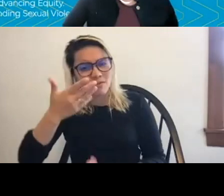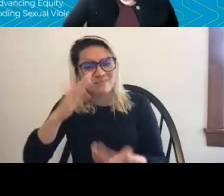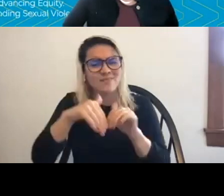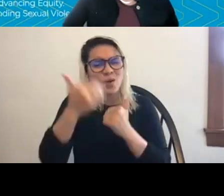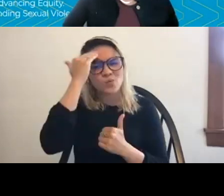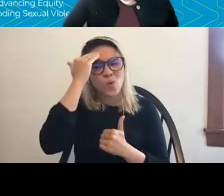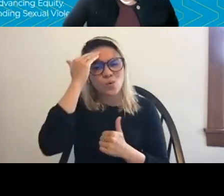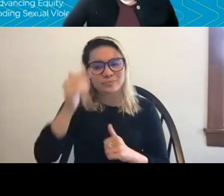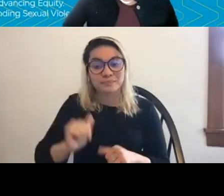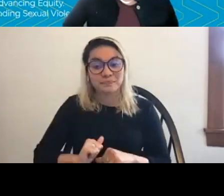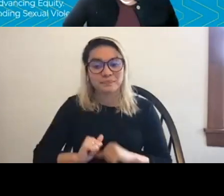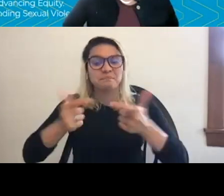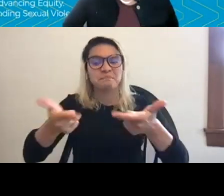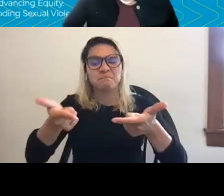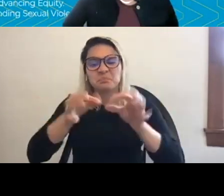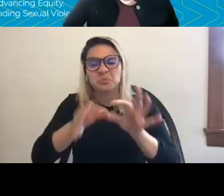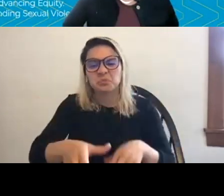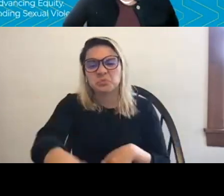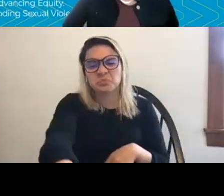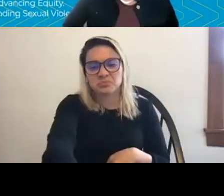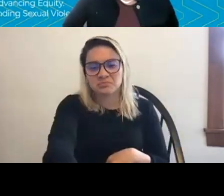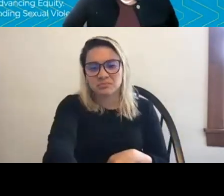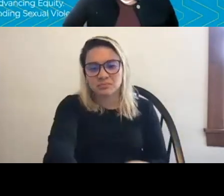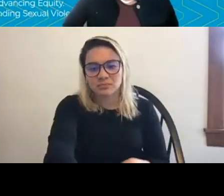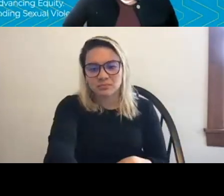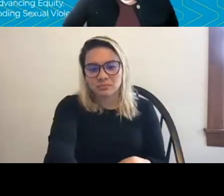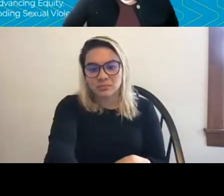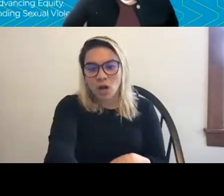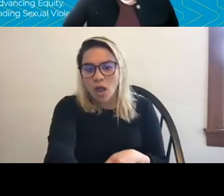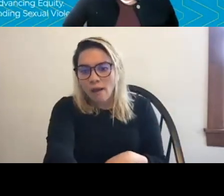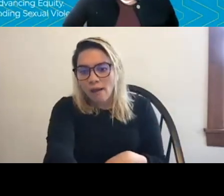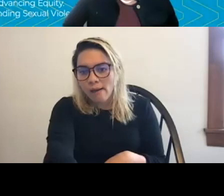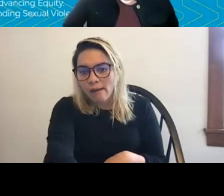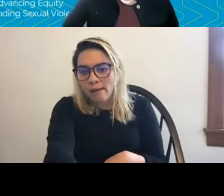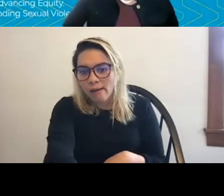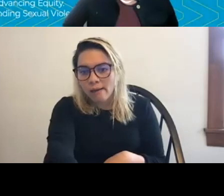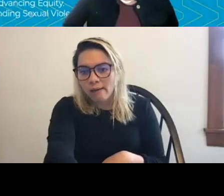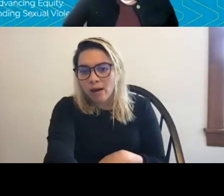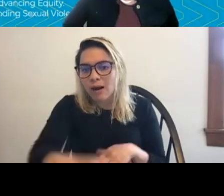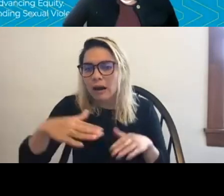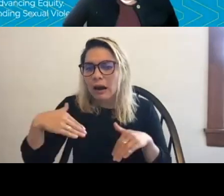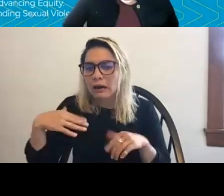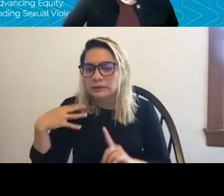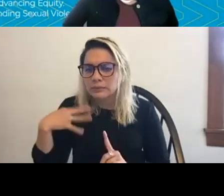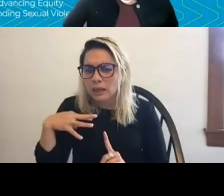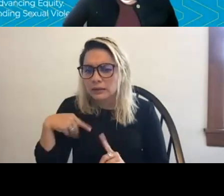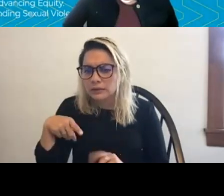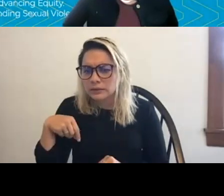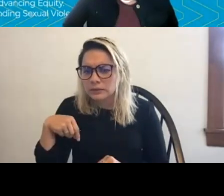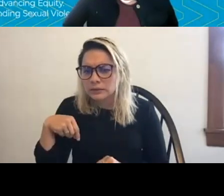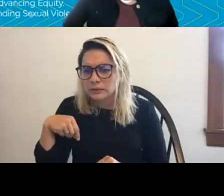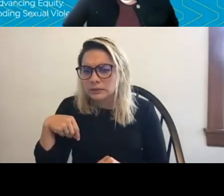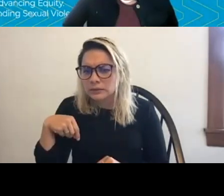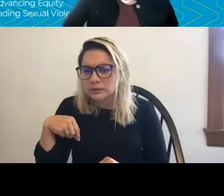I see folks saying it's the front. How do you know? It's a picture. What is it a picture of? It is a picture of the brownies. That's exactly